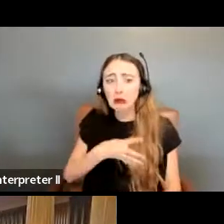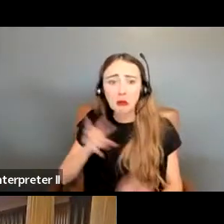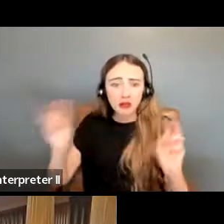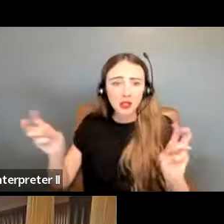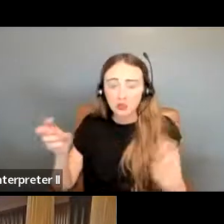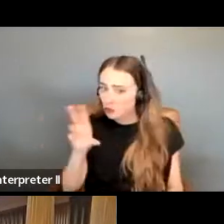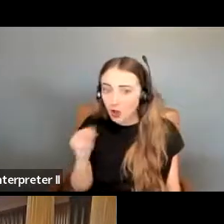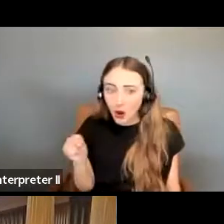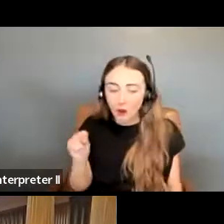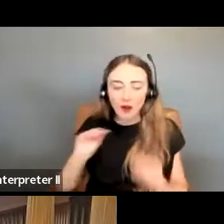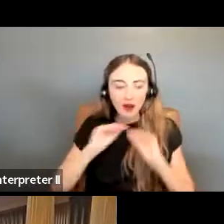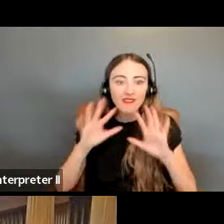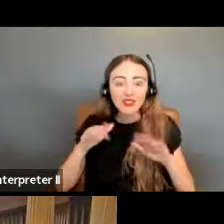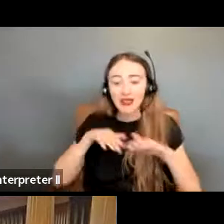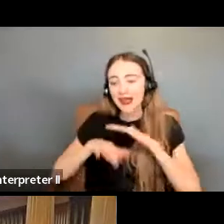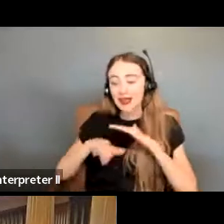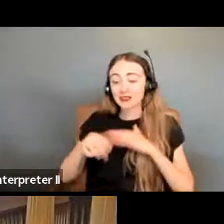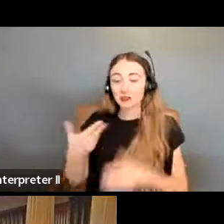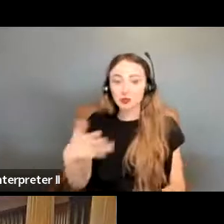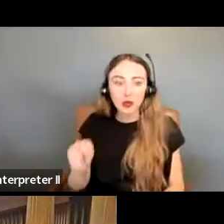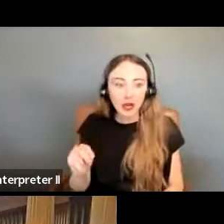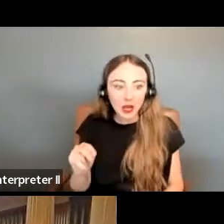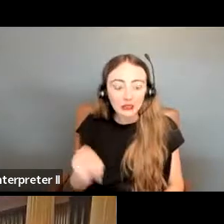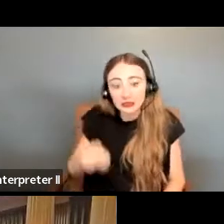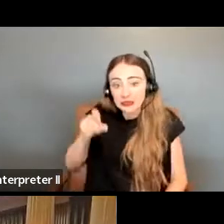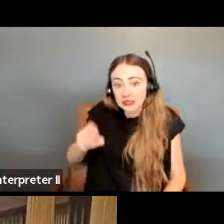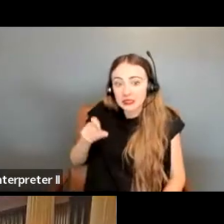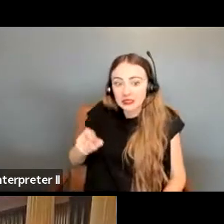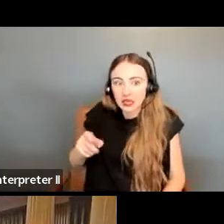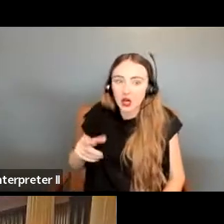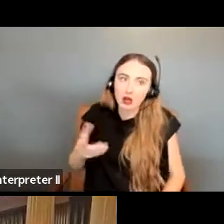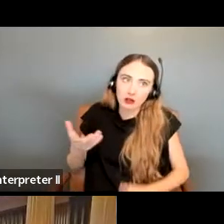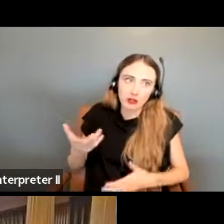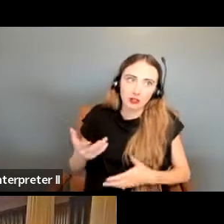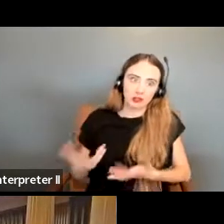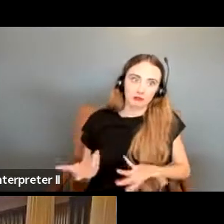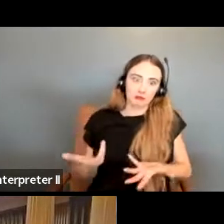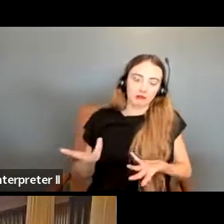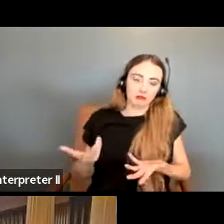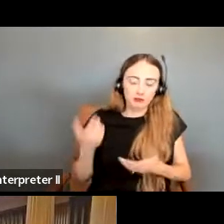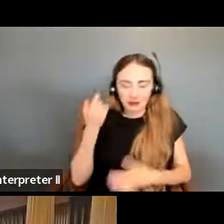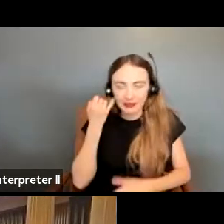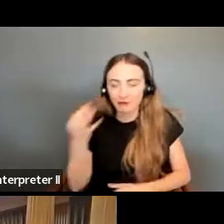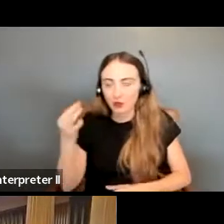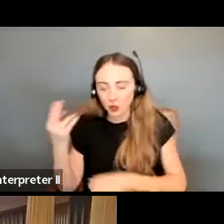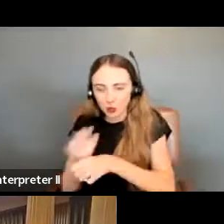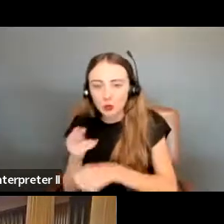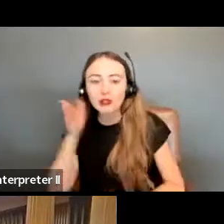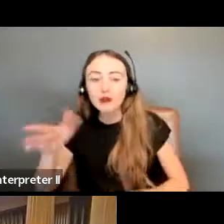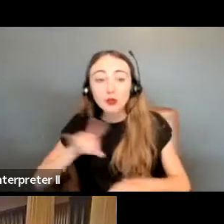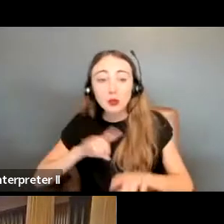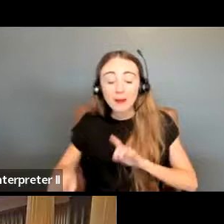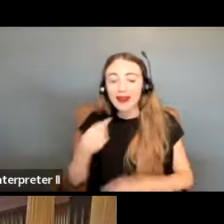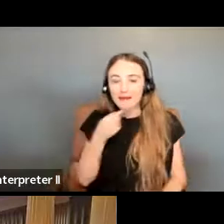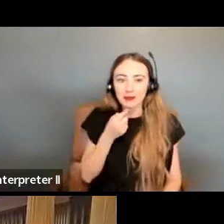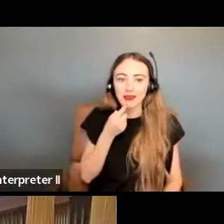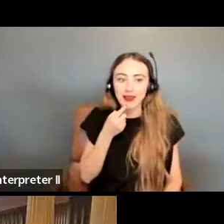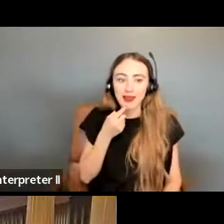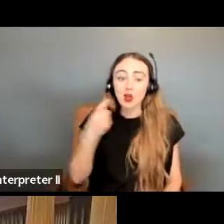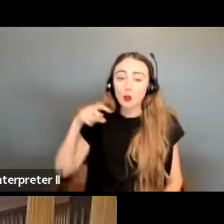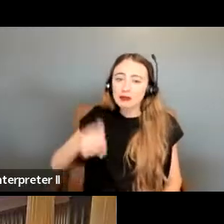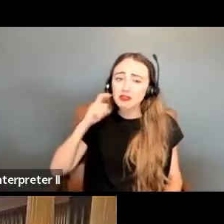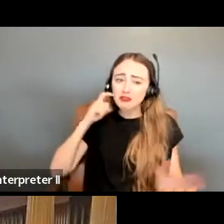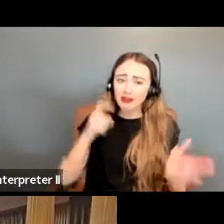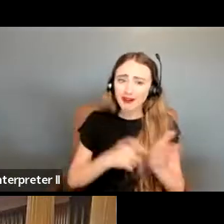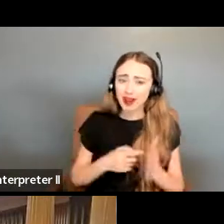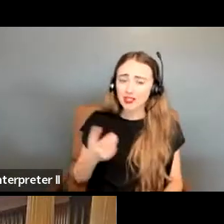Obviously, access to a firearm is a necessary ingredient to ultimately committing a gun crime. What I'm saying is that proportionality requires that we acknowledge that